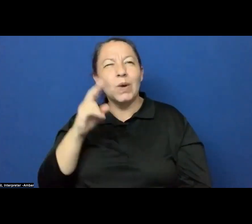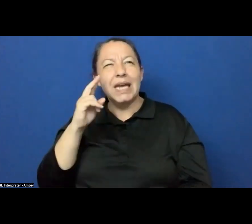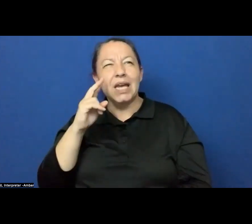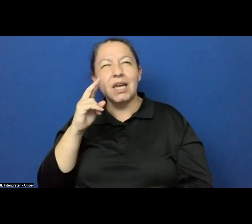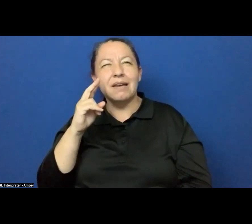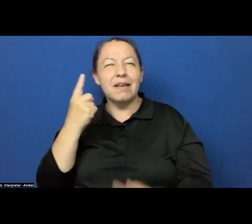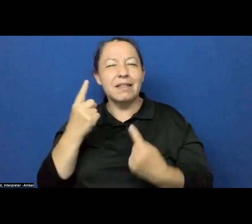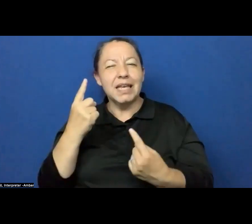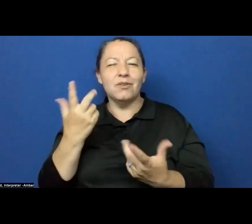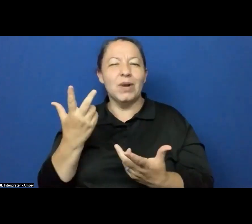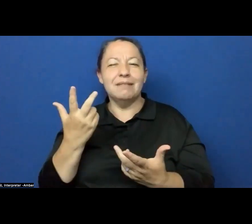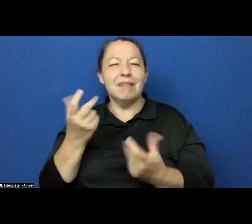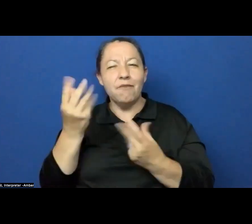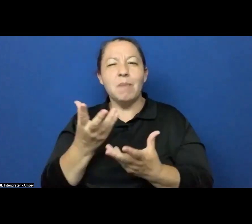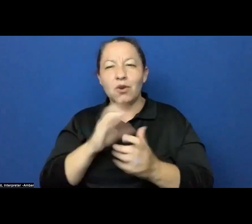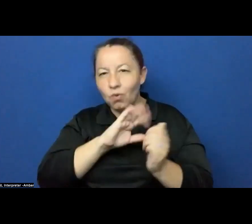information everybody should know.